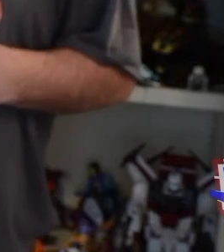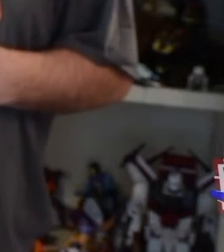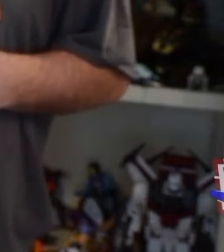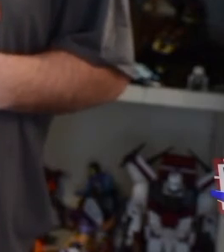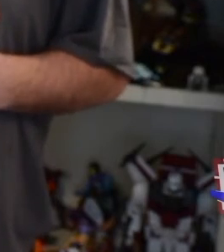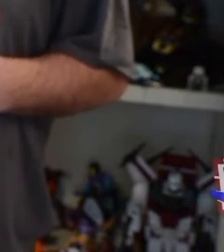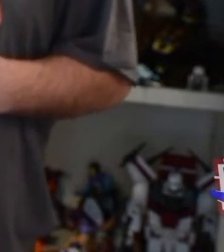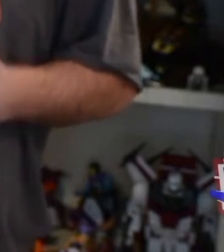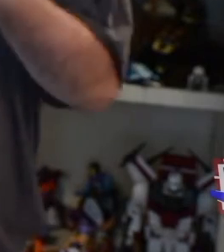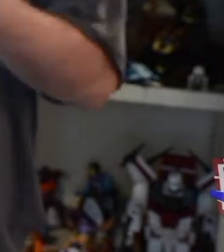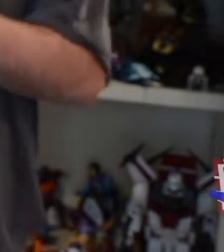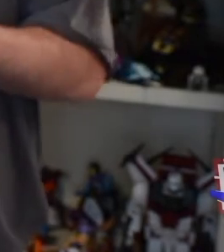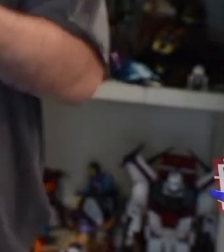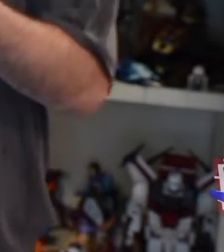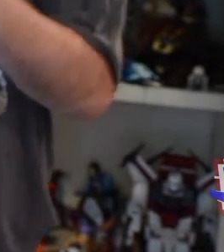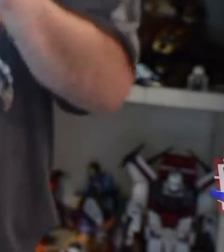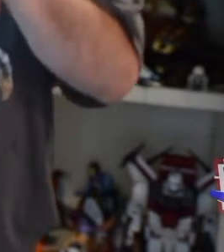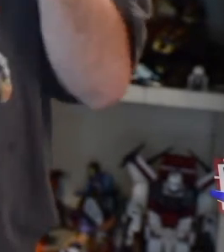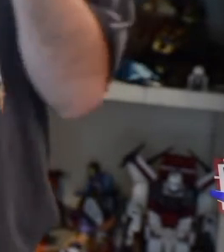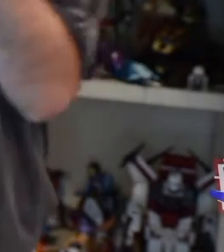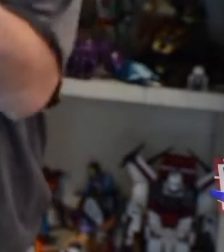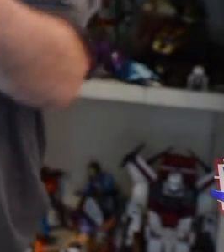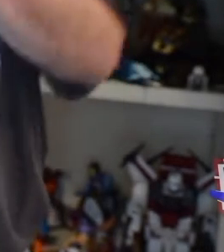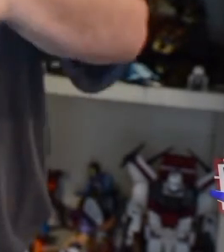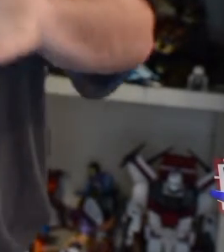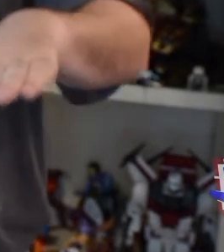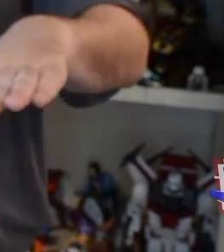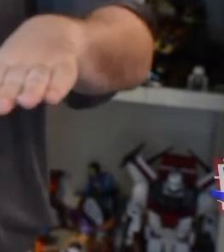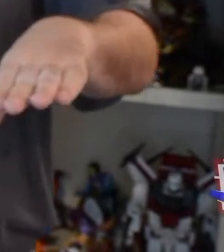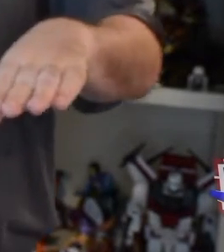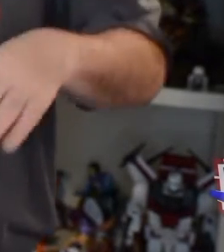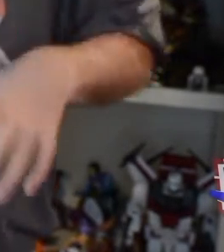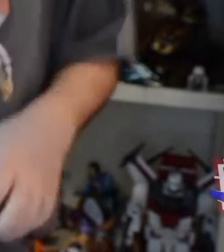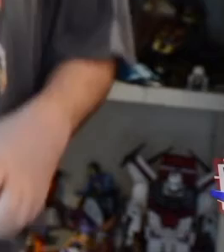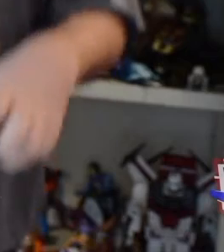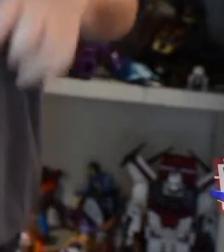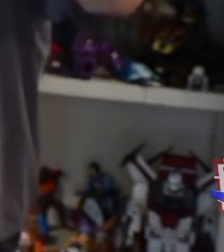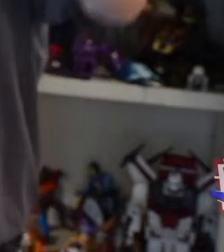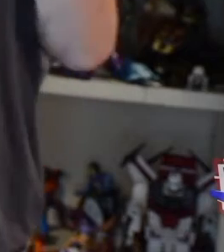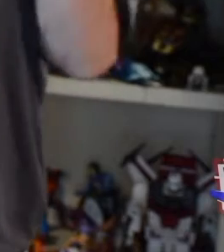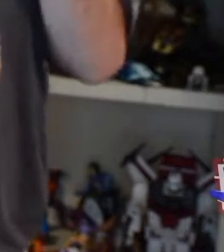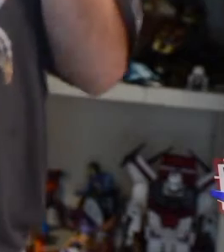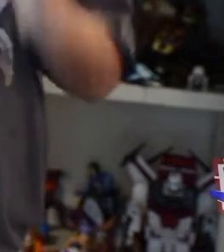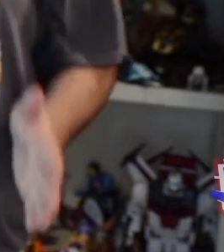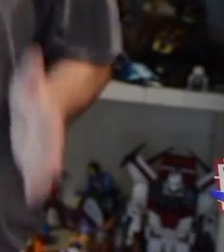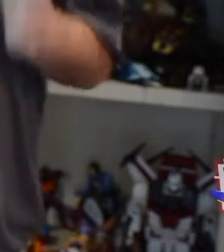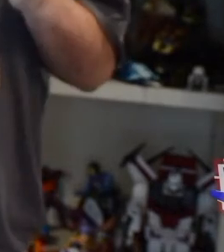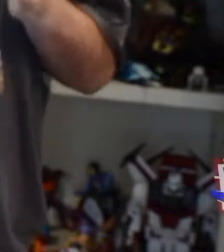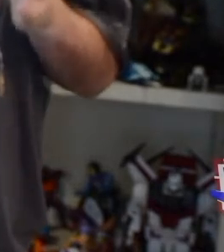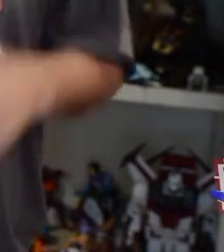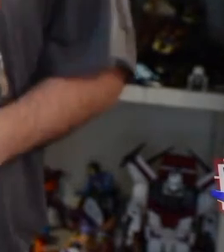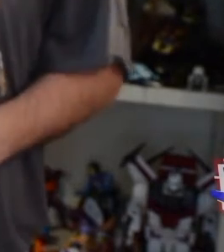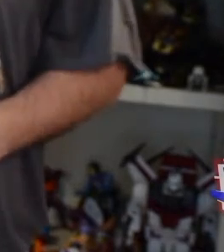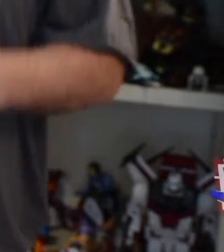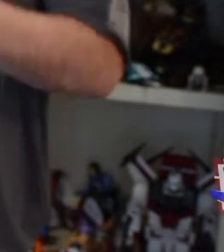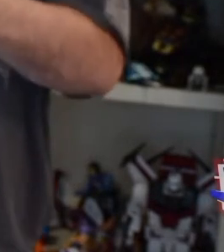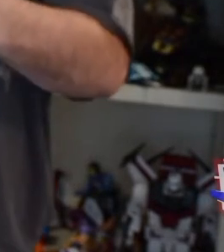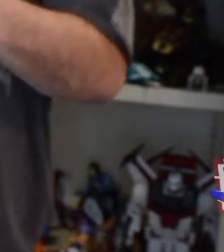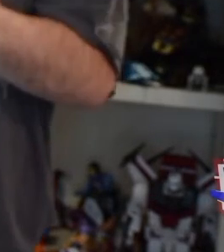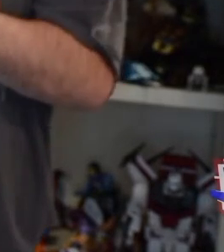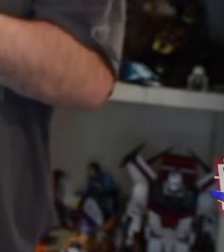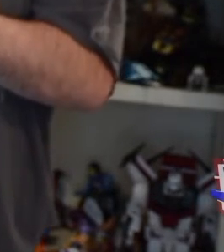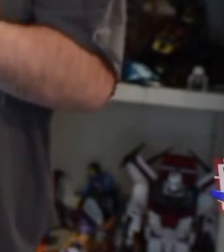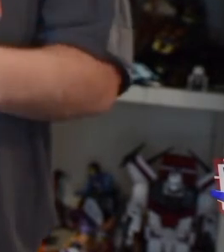and Twinfurno. They're all part of a group called the Monsterbots. They